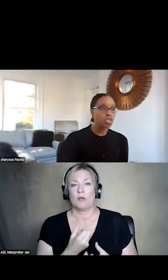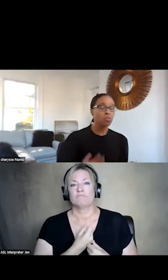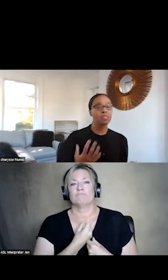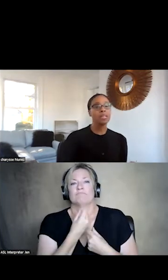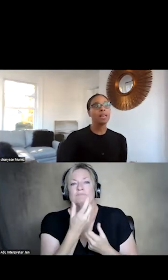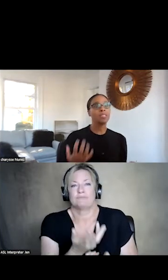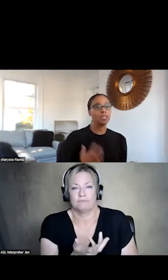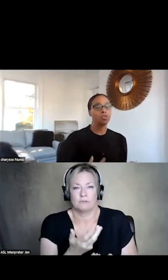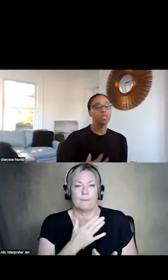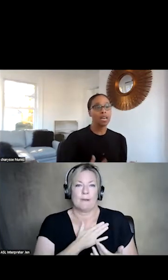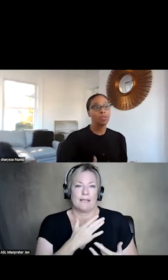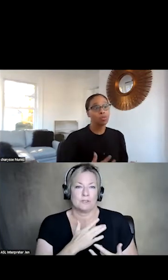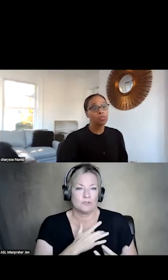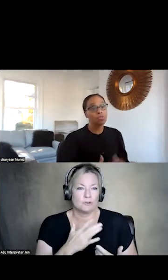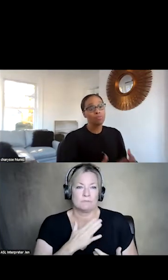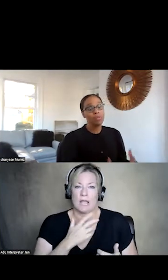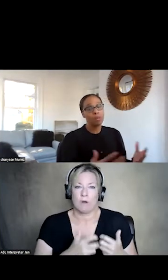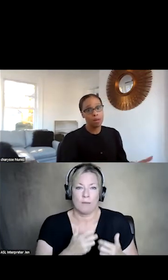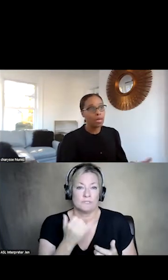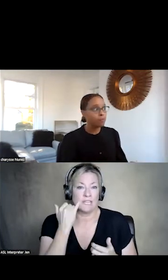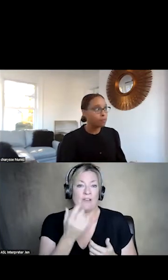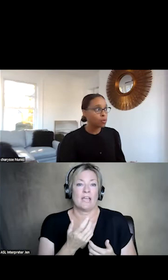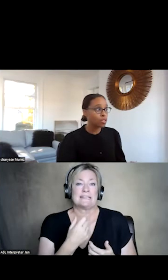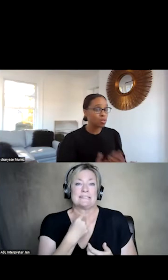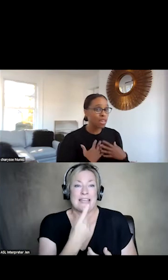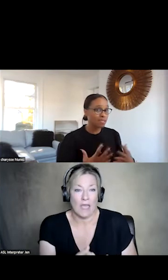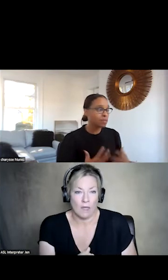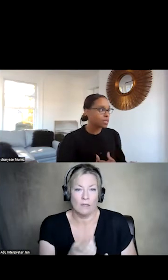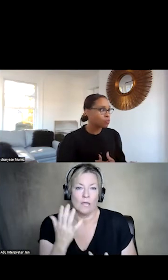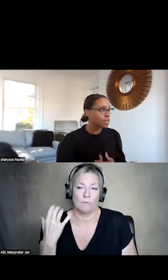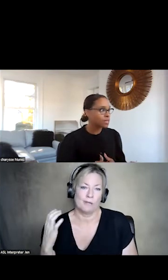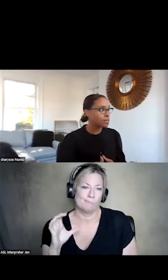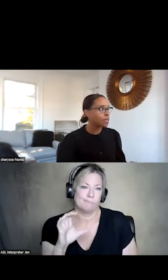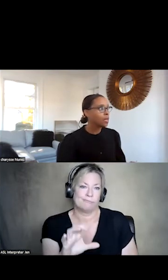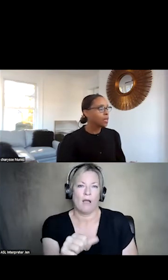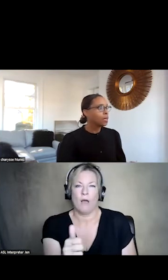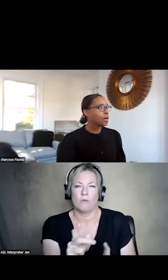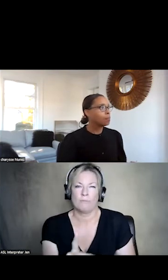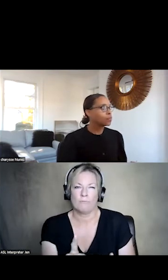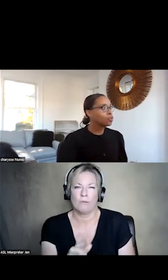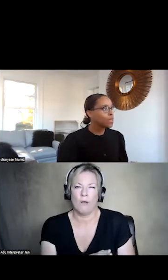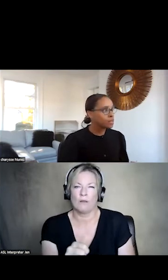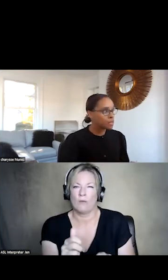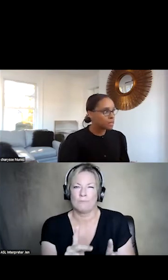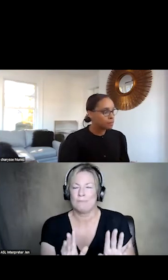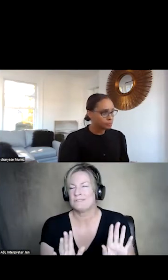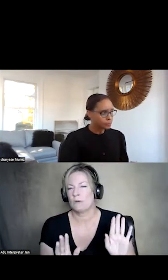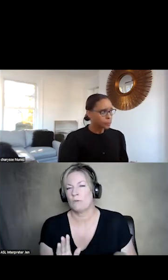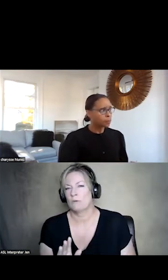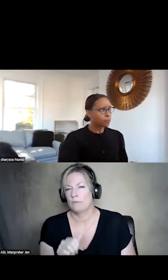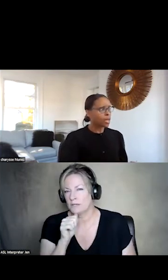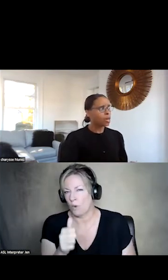the concerns that they have and the issues they have is going to be a heavy burden. So that keeps them reticent. You then